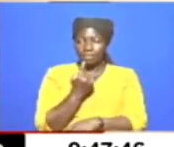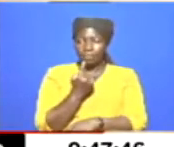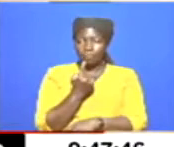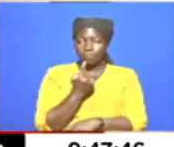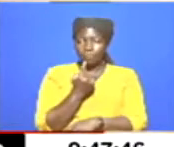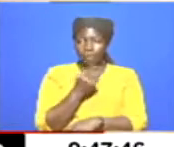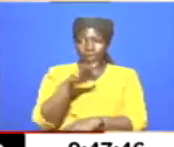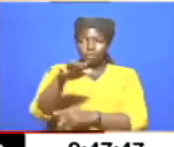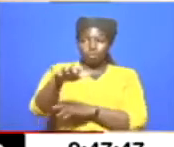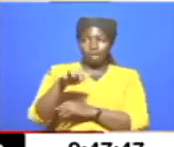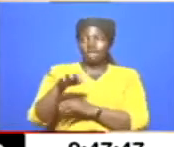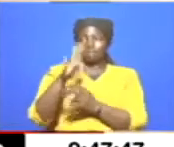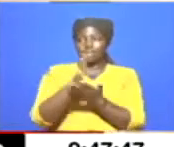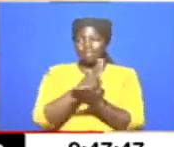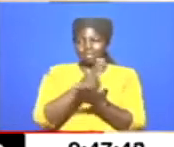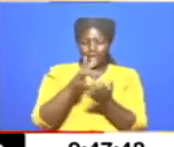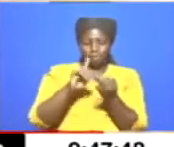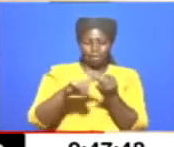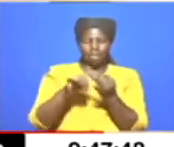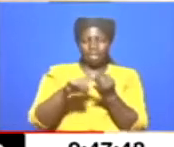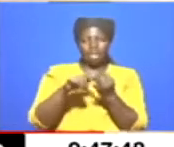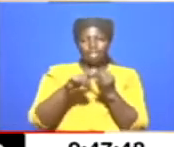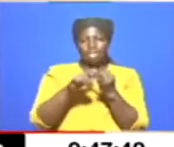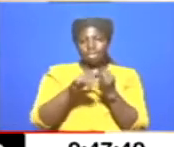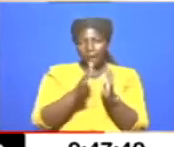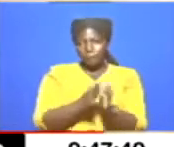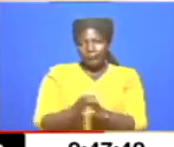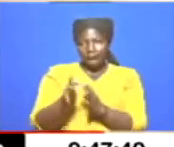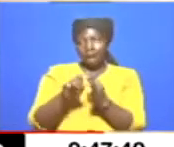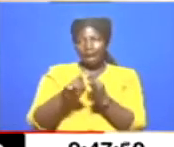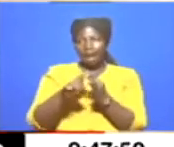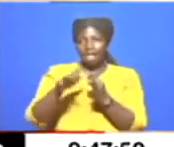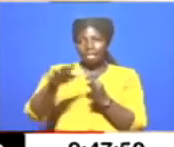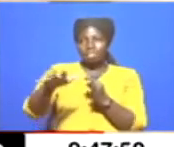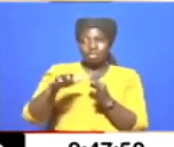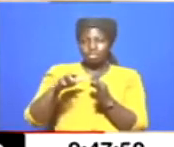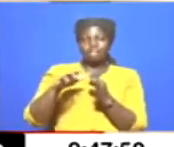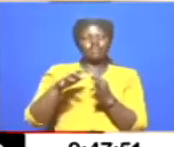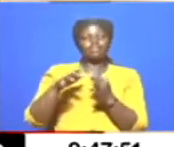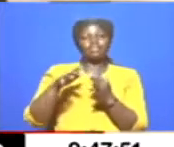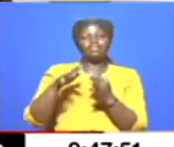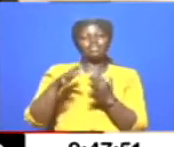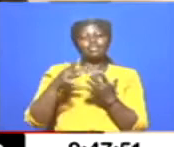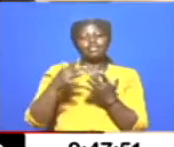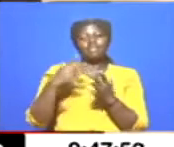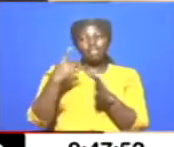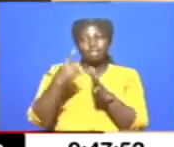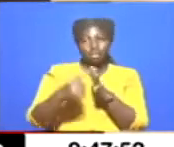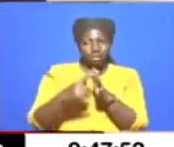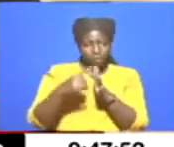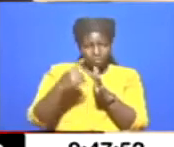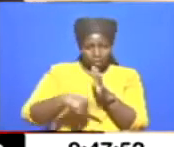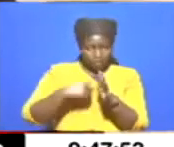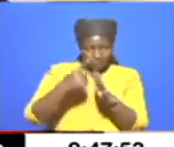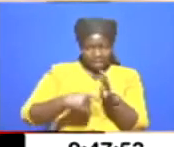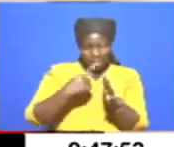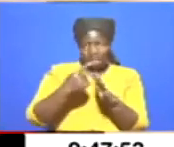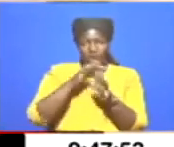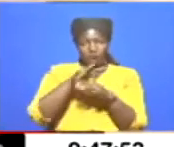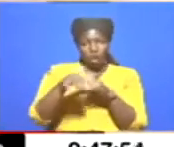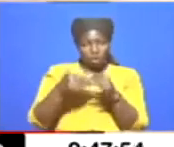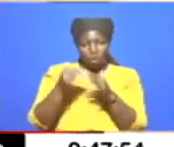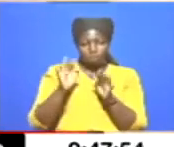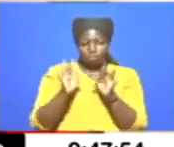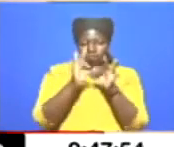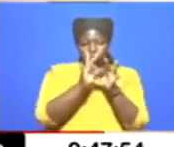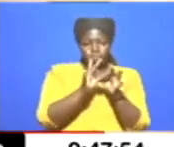transport sector, the logistics sector, the manufacturing sector and the trade sector work collectively